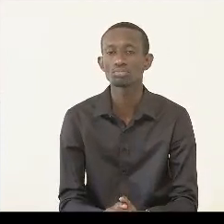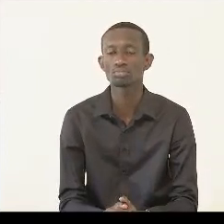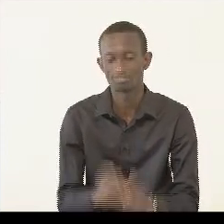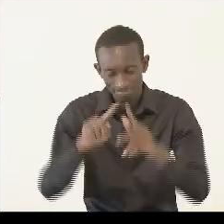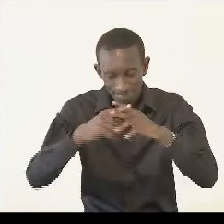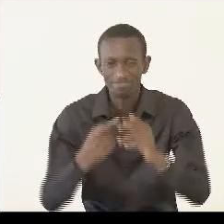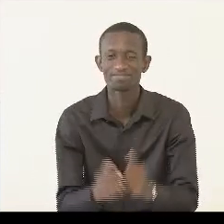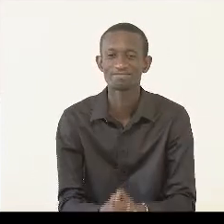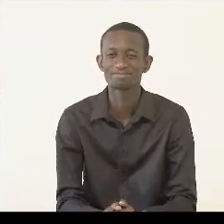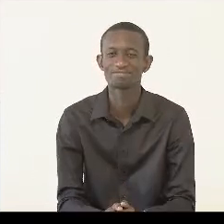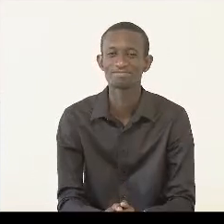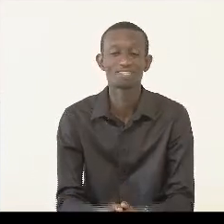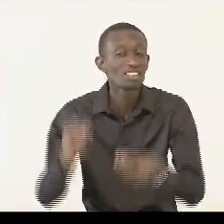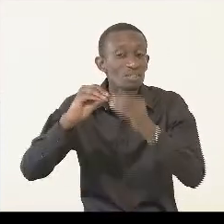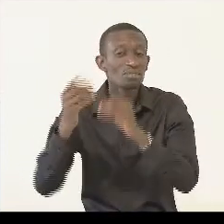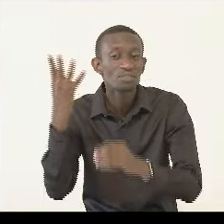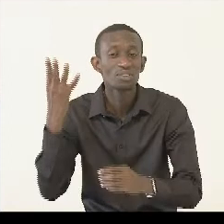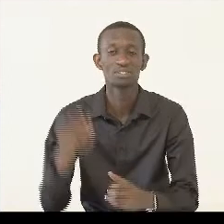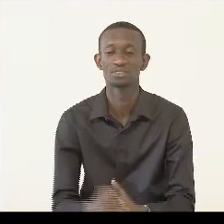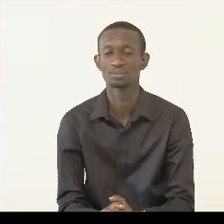Twaji, numerical.